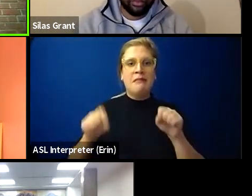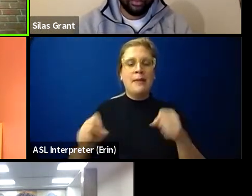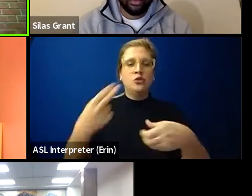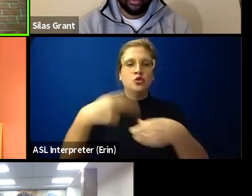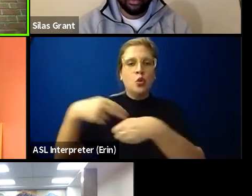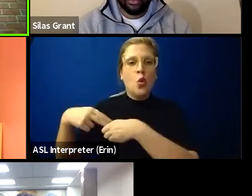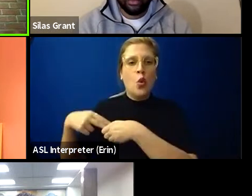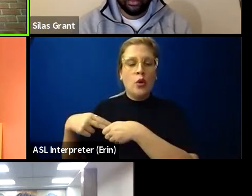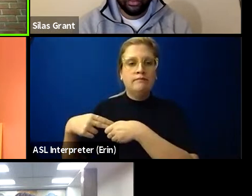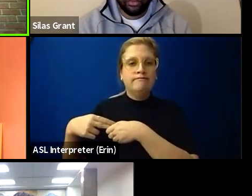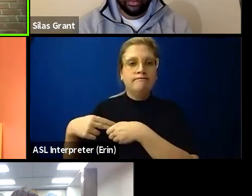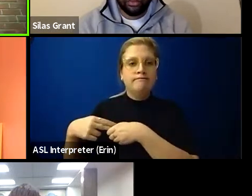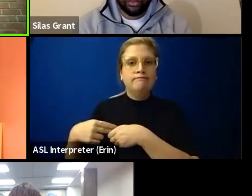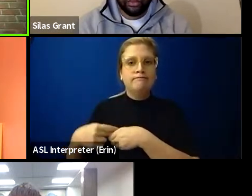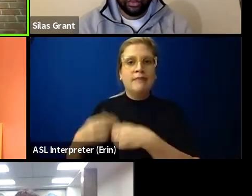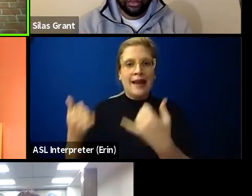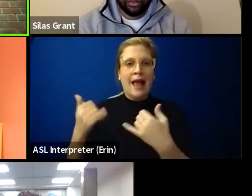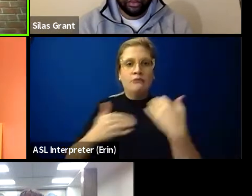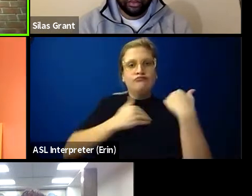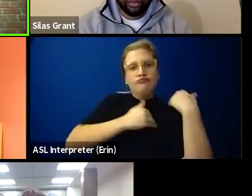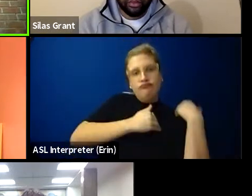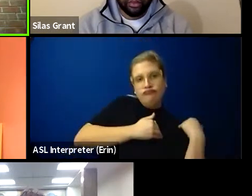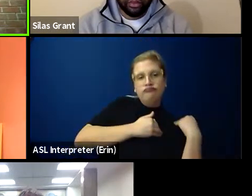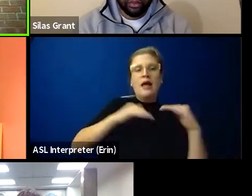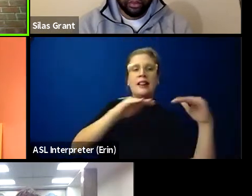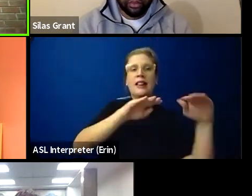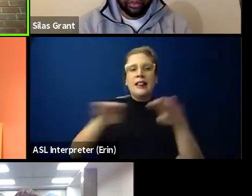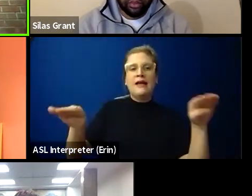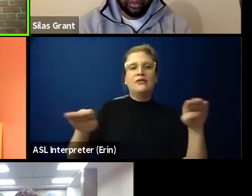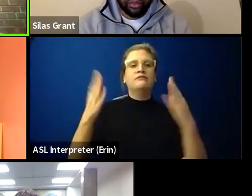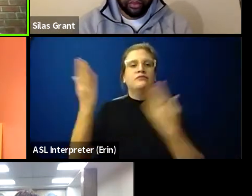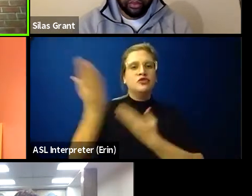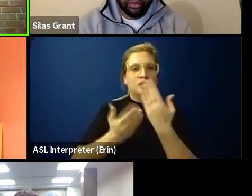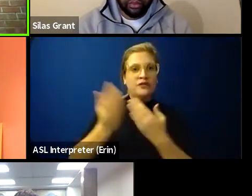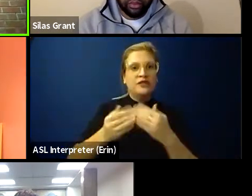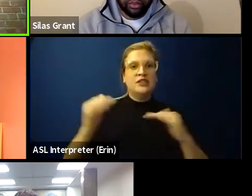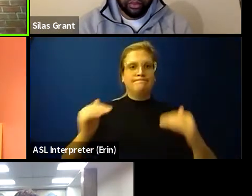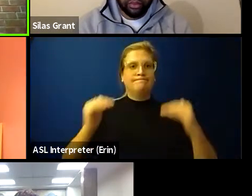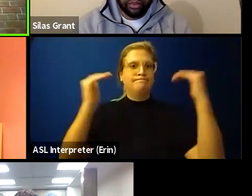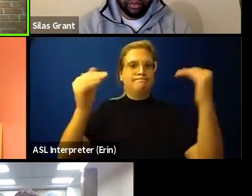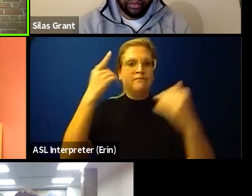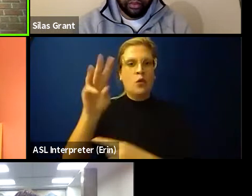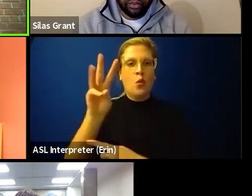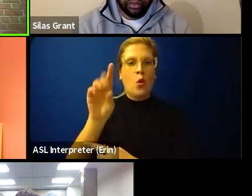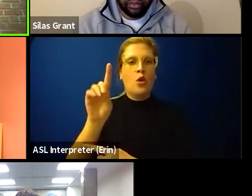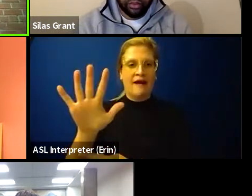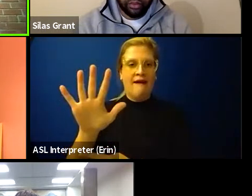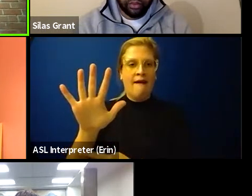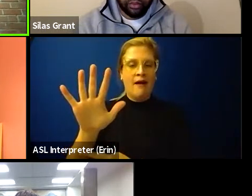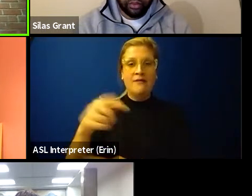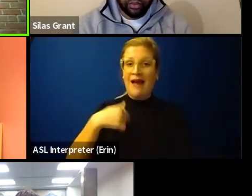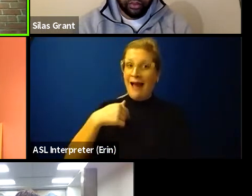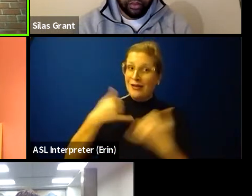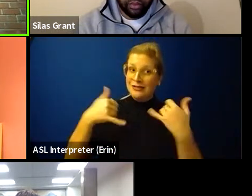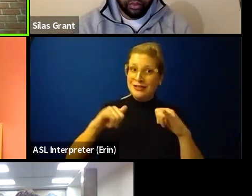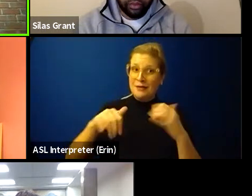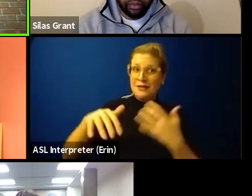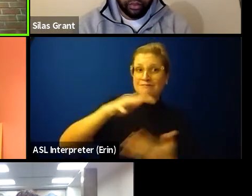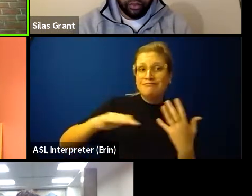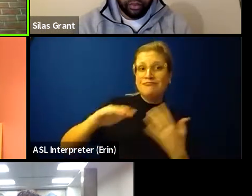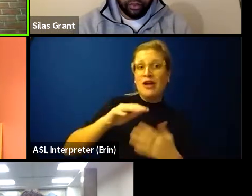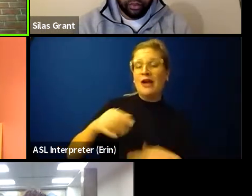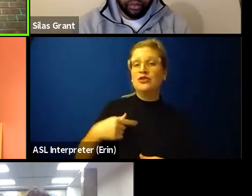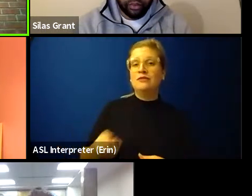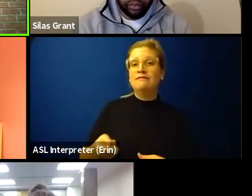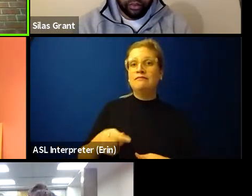the torch and take the level of service for Ward 5 really to the next level. We'll obviously still be around to check in on them from